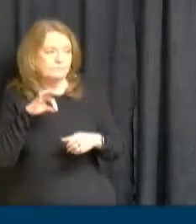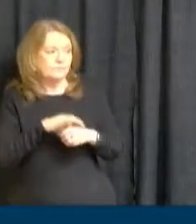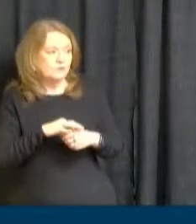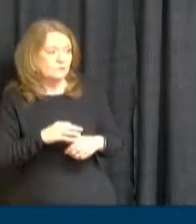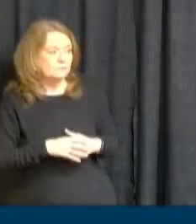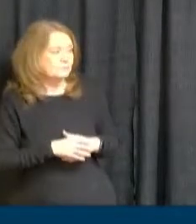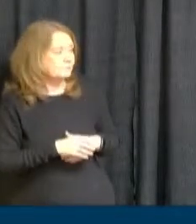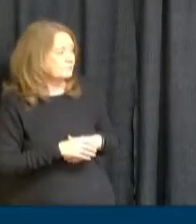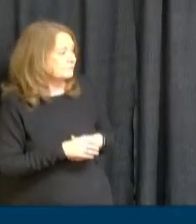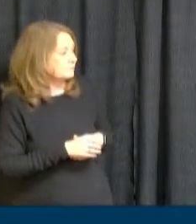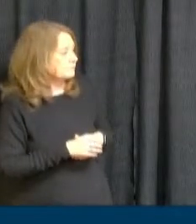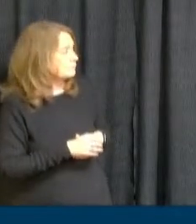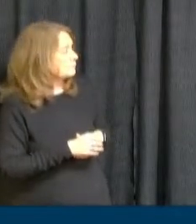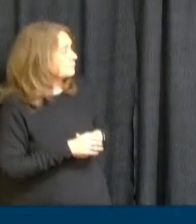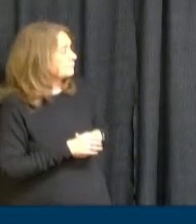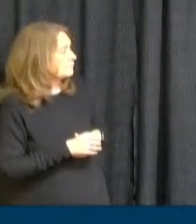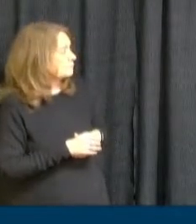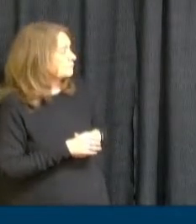cast your vote.